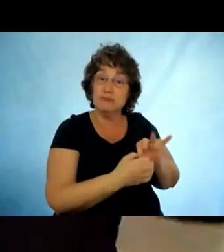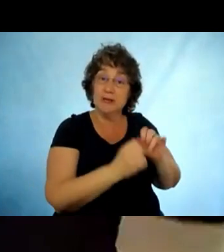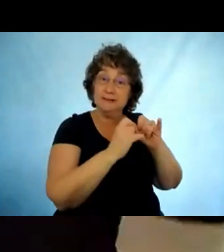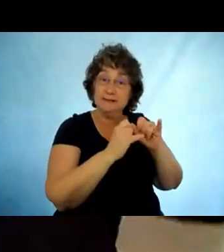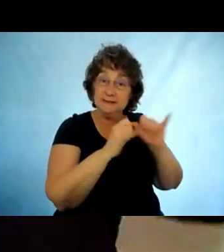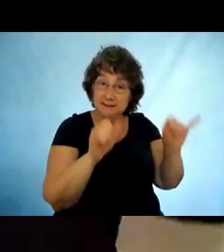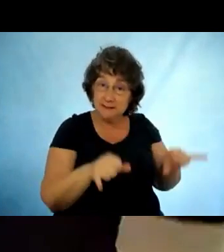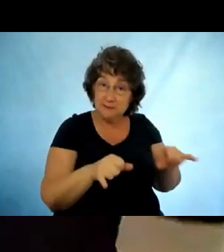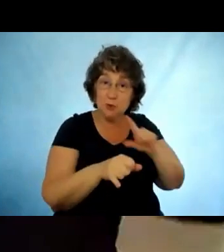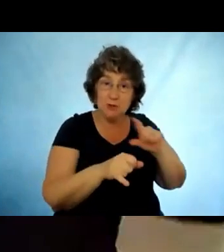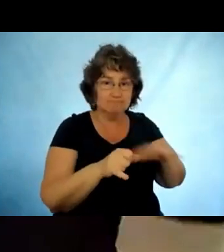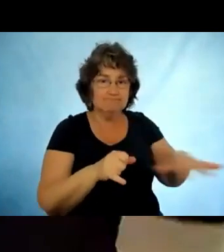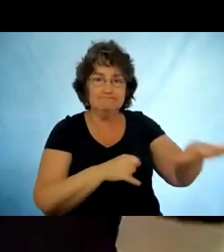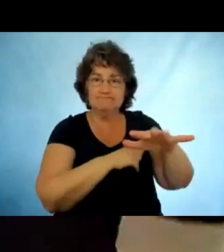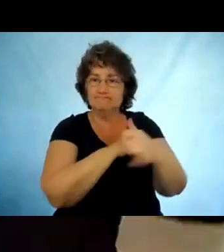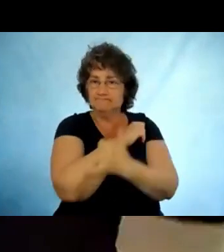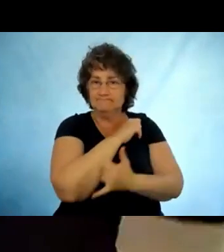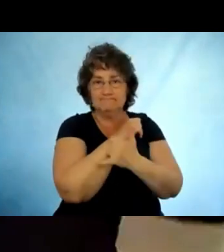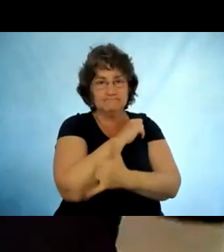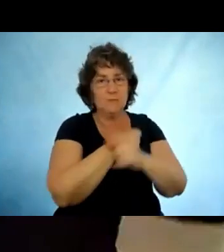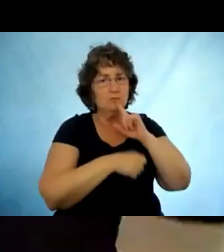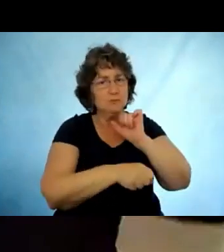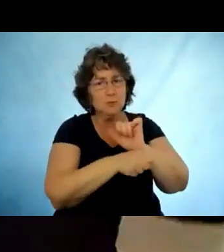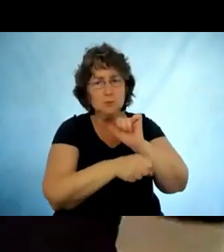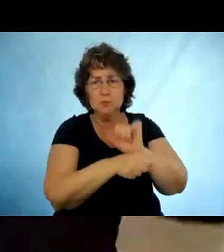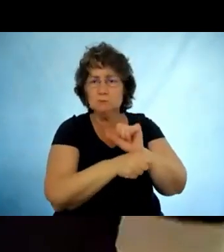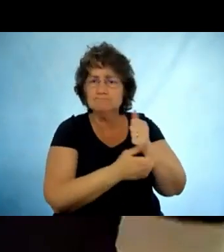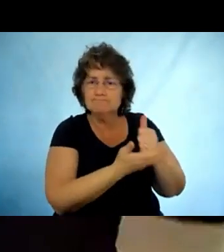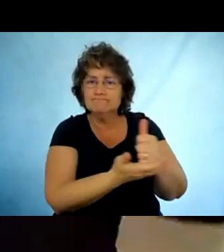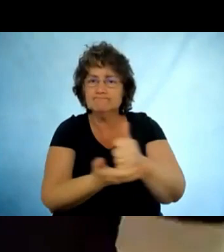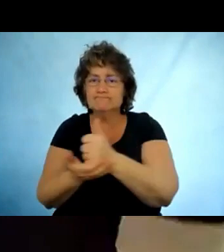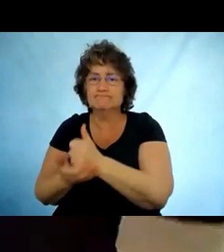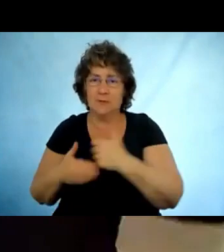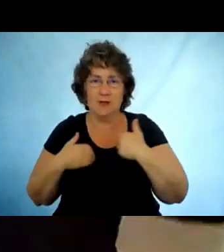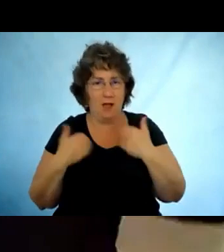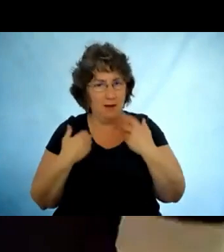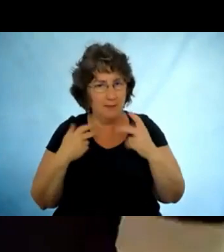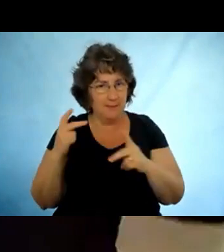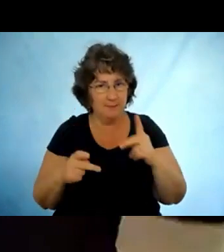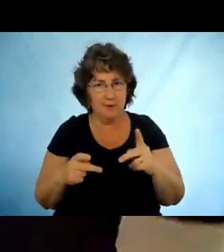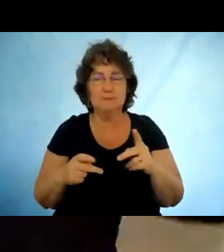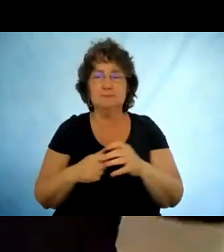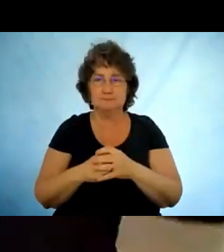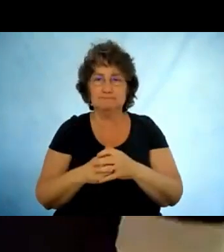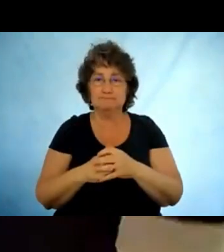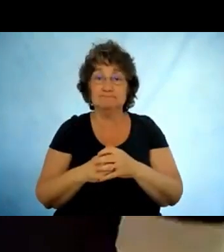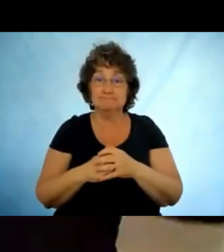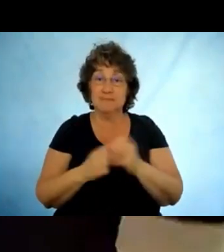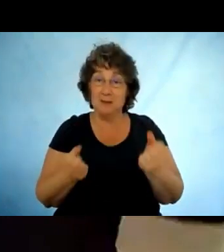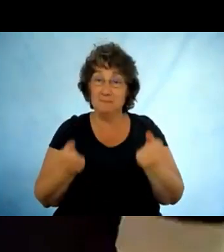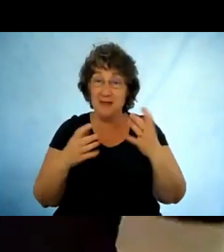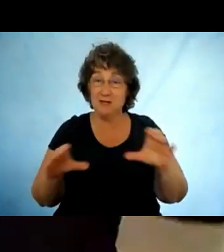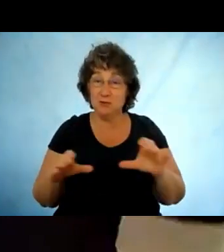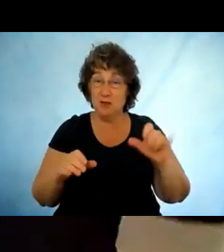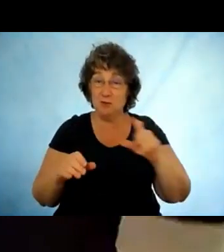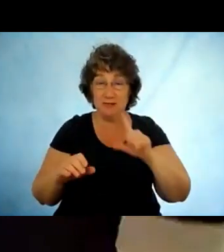people. And many of them do that with a challenge at the very best. As a